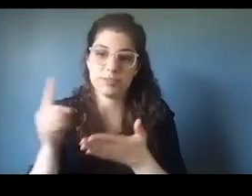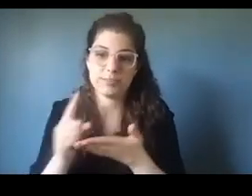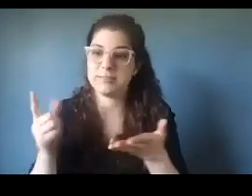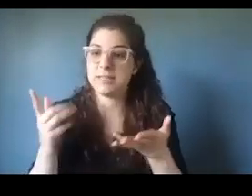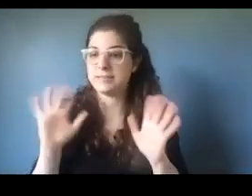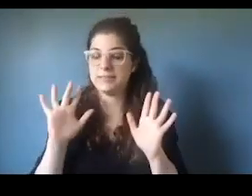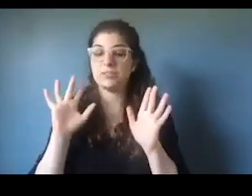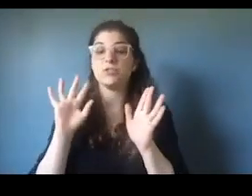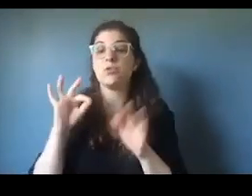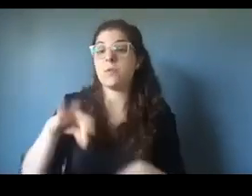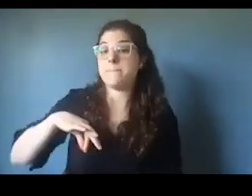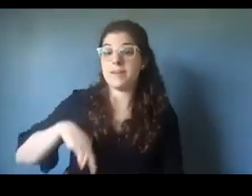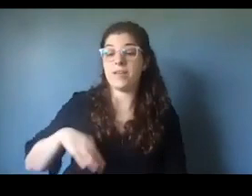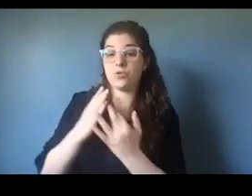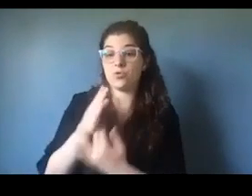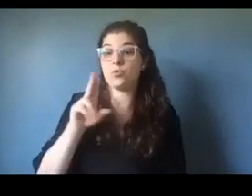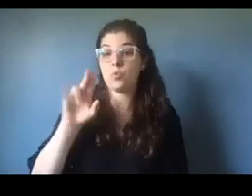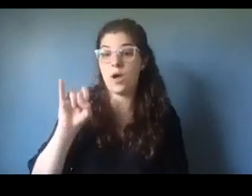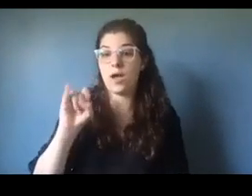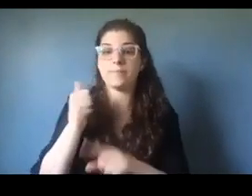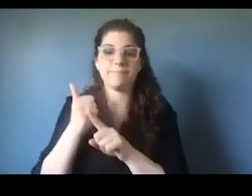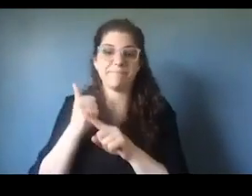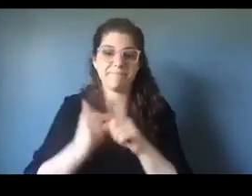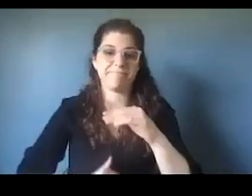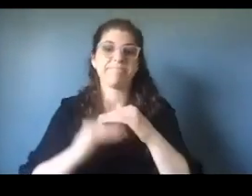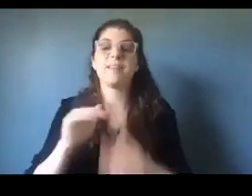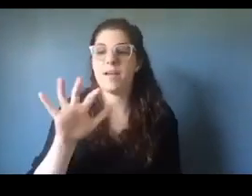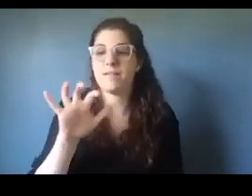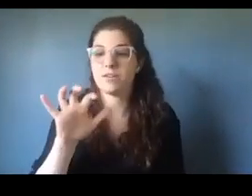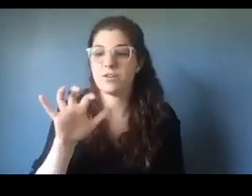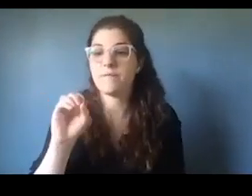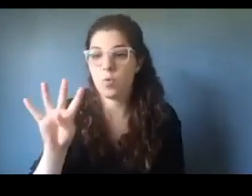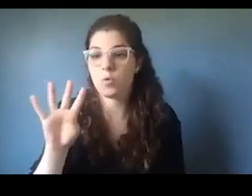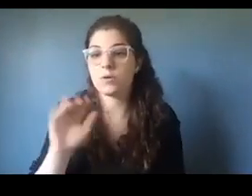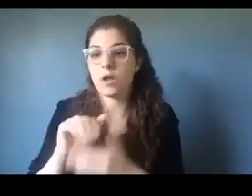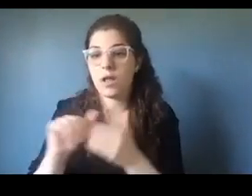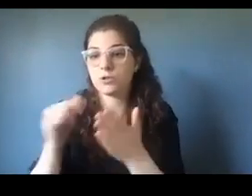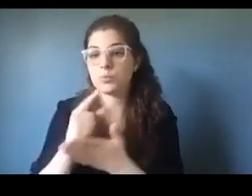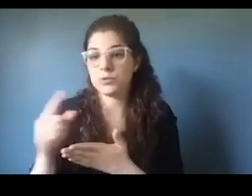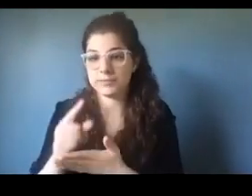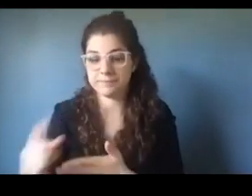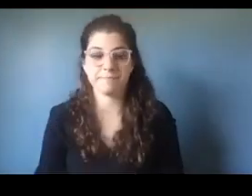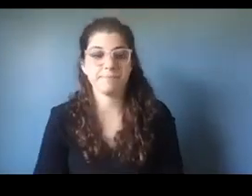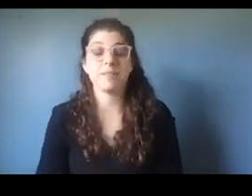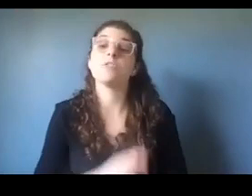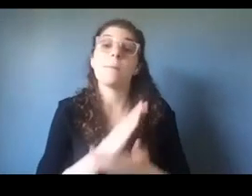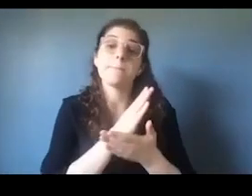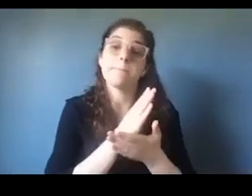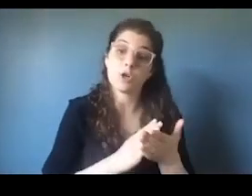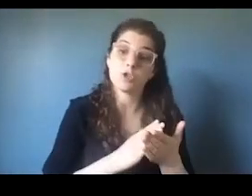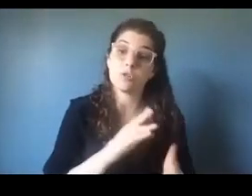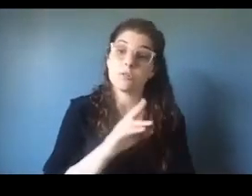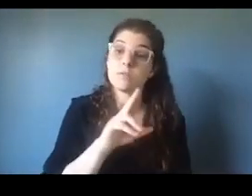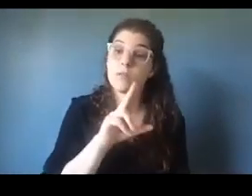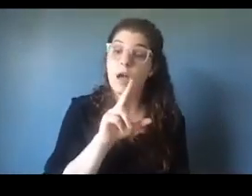benefit that you get through UI is capped at $504 a week. Now, there's partial unemployment insurance. So if